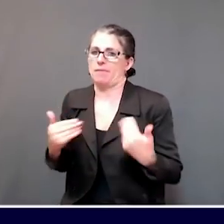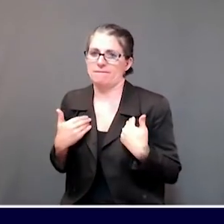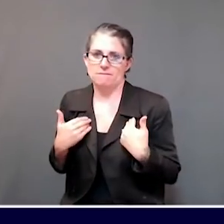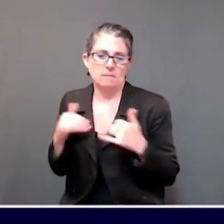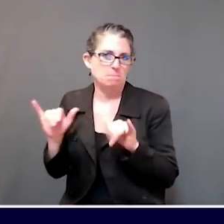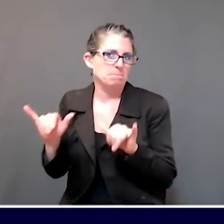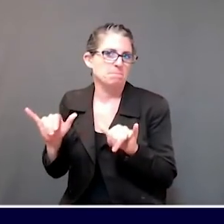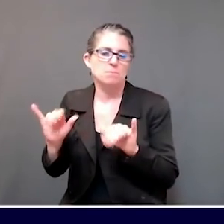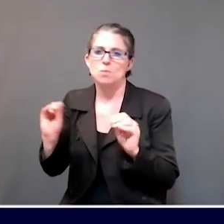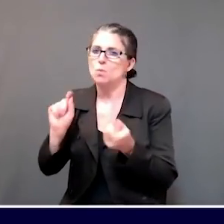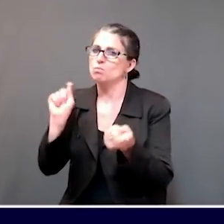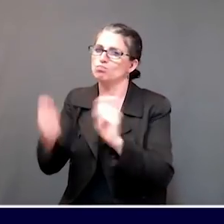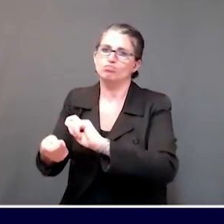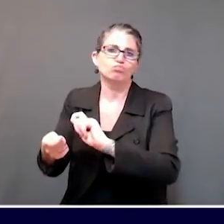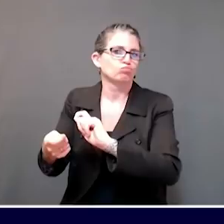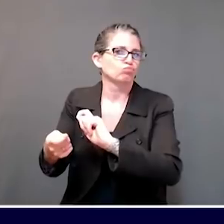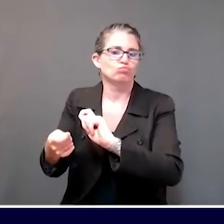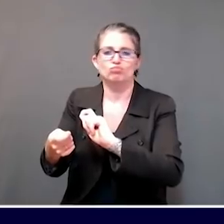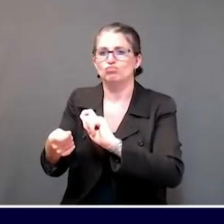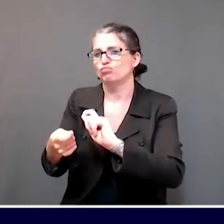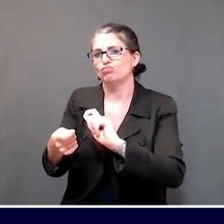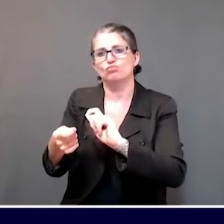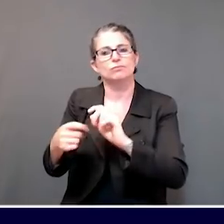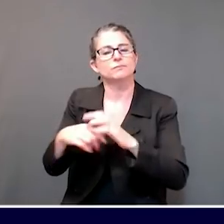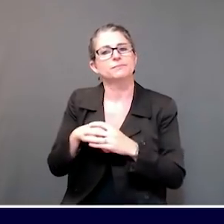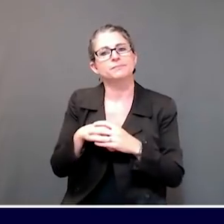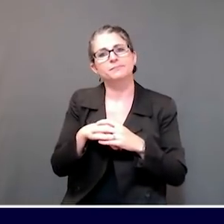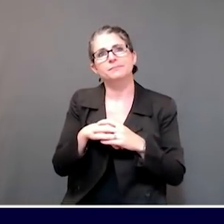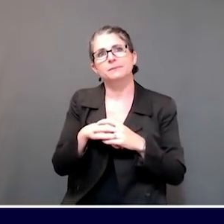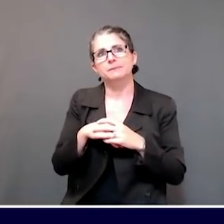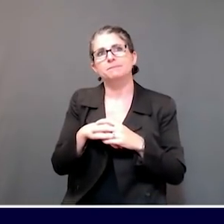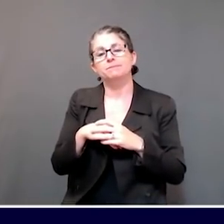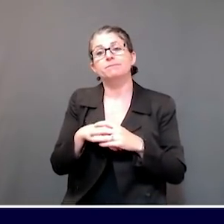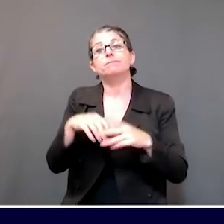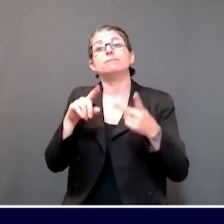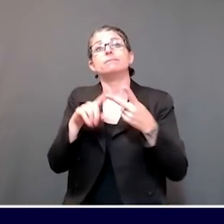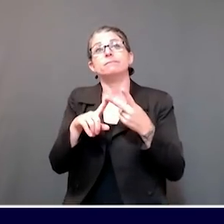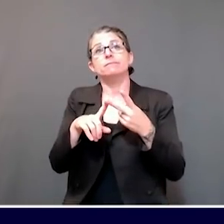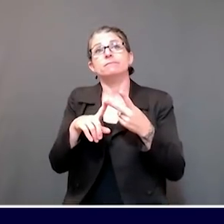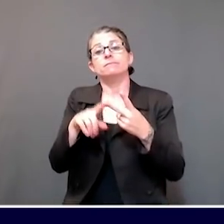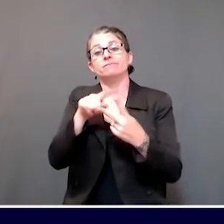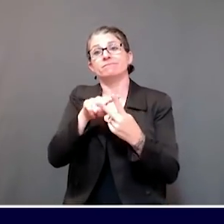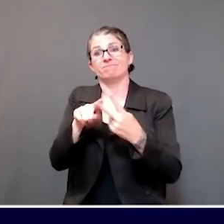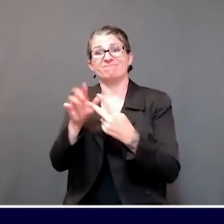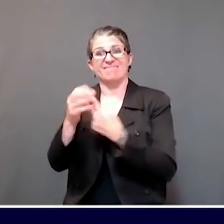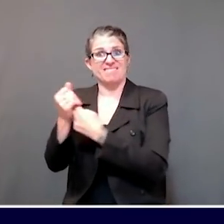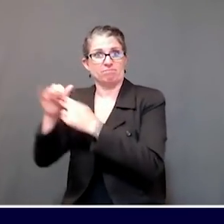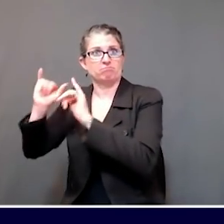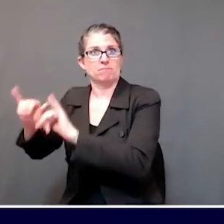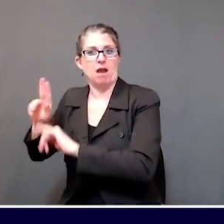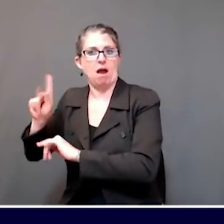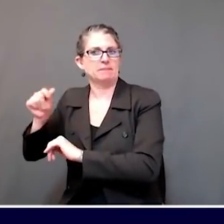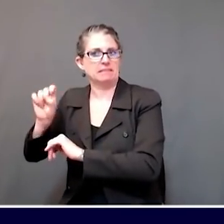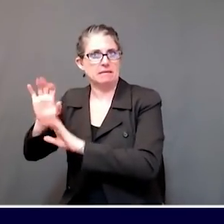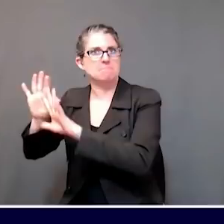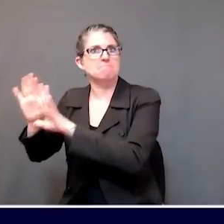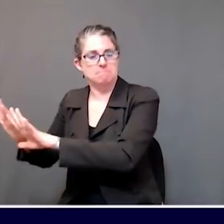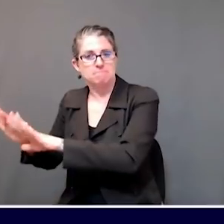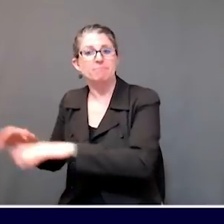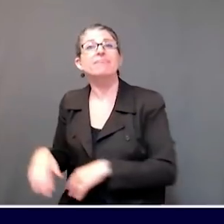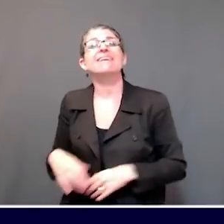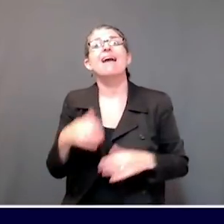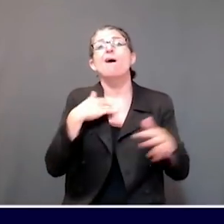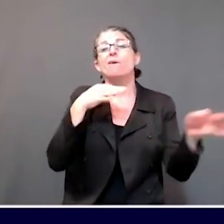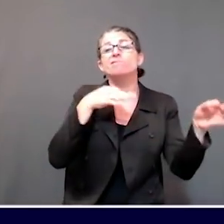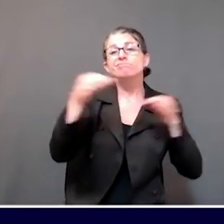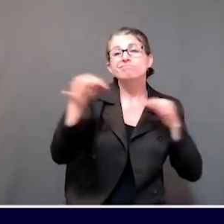I'd like to provide next some updates around the number of individuals from other states who have tested positive for COVID-19 here in